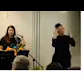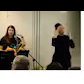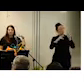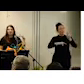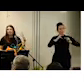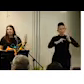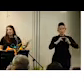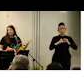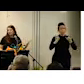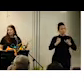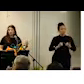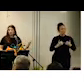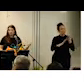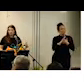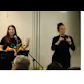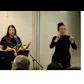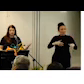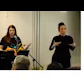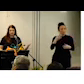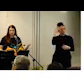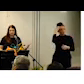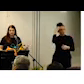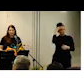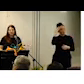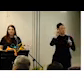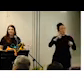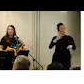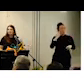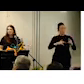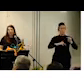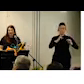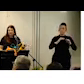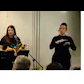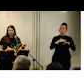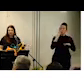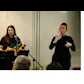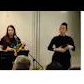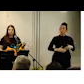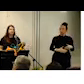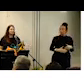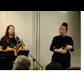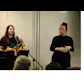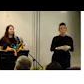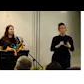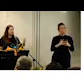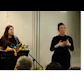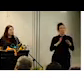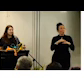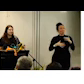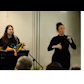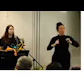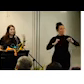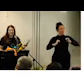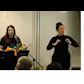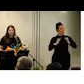in the brain and happens during development or begins during development. It's defined behaviorally, which means there's no